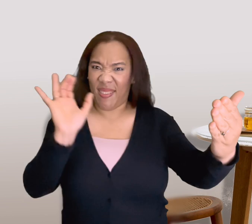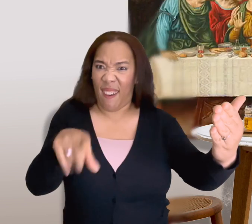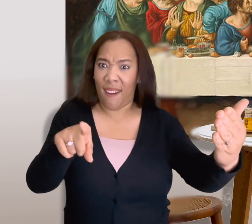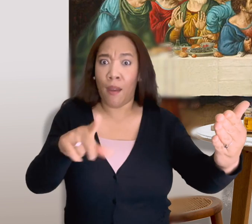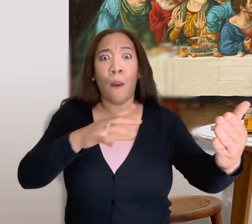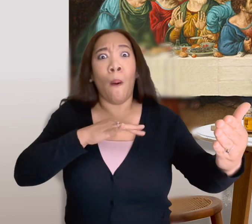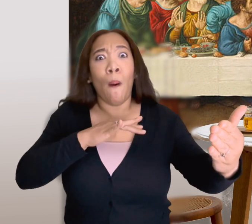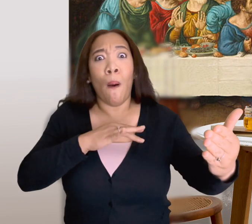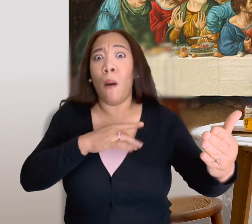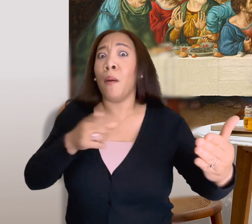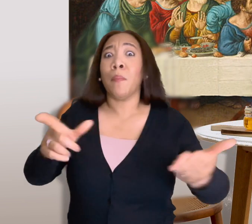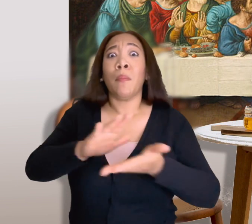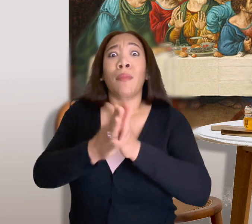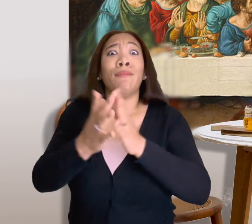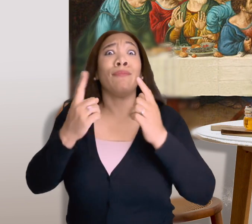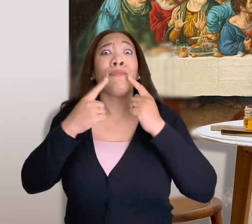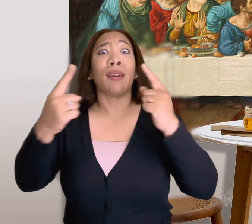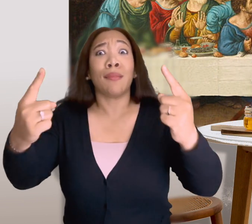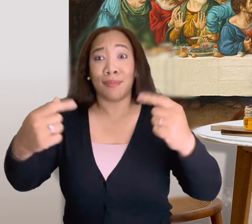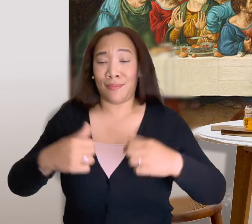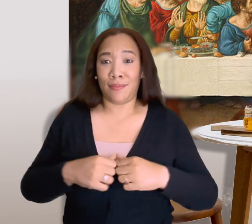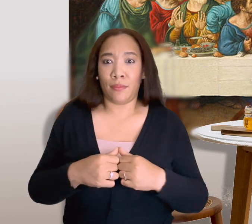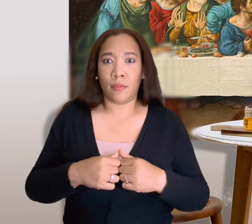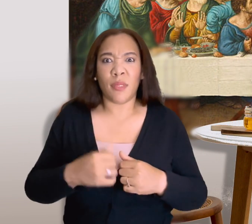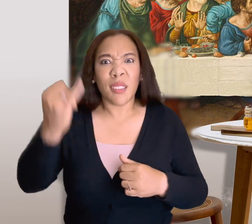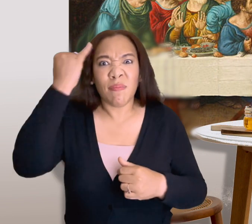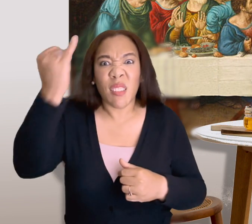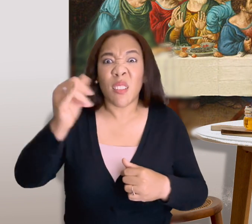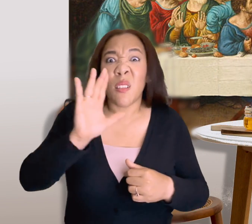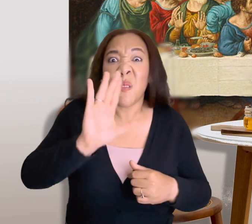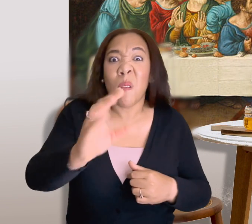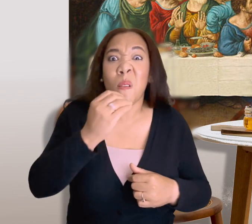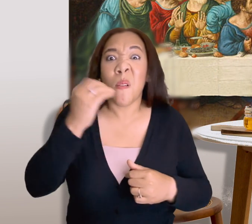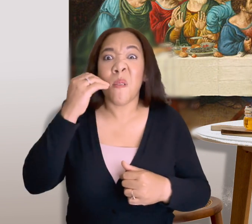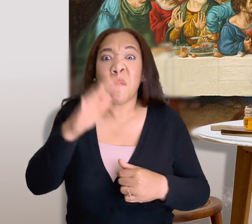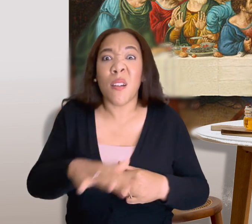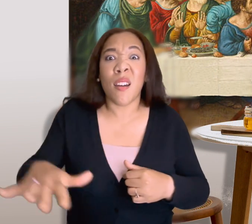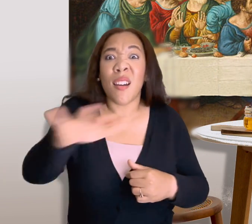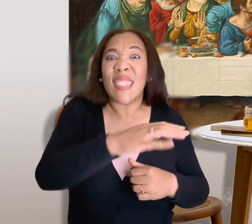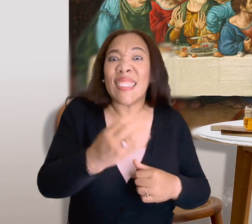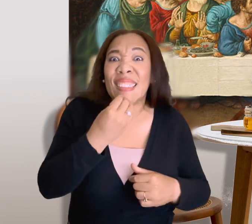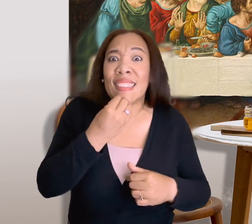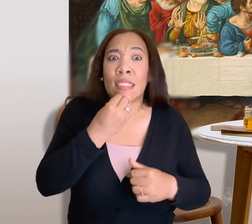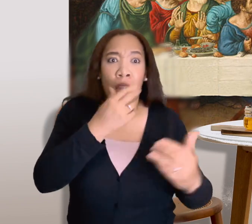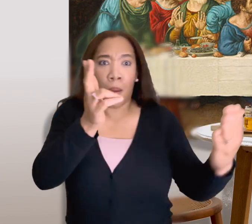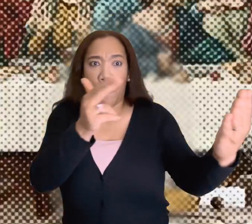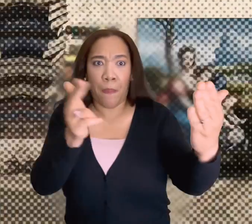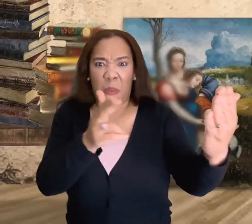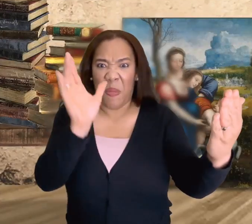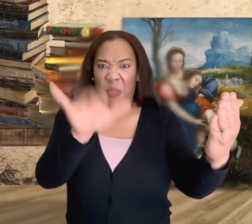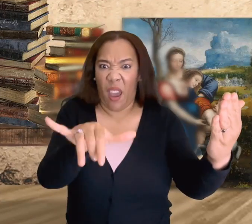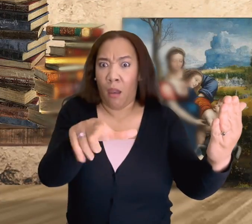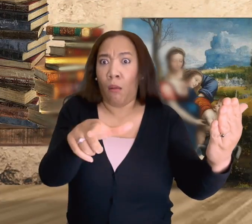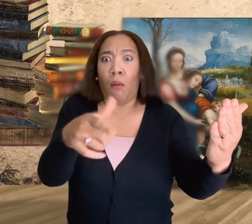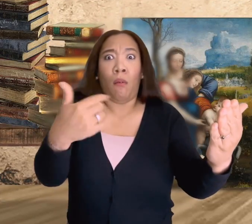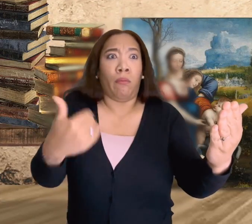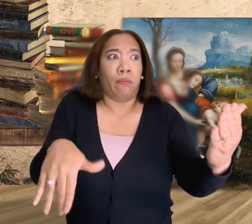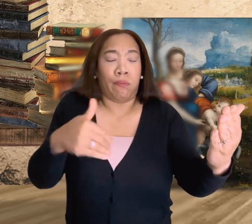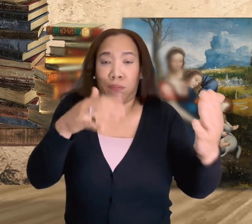you imagine if The Last Supper was painted on your walls? That would be pretty wild.